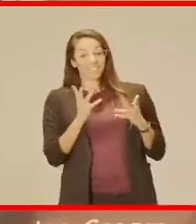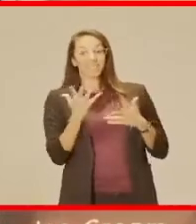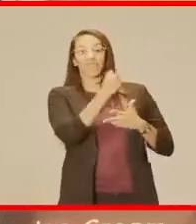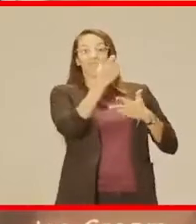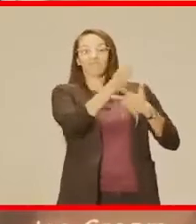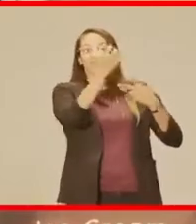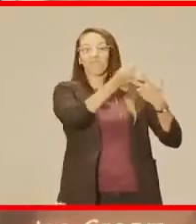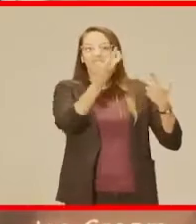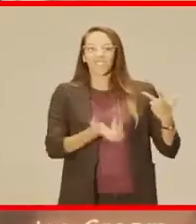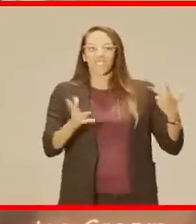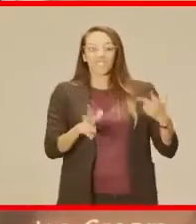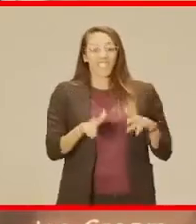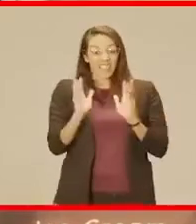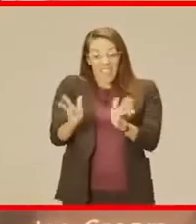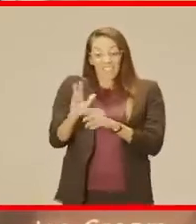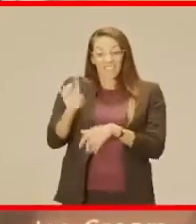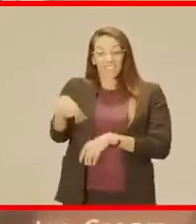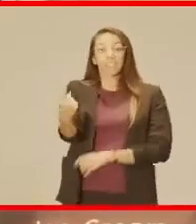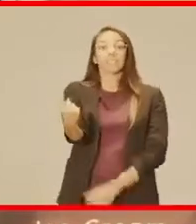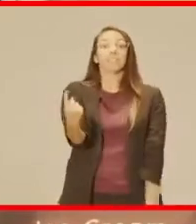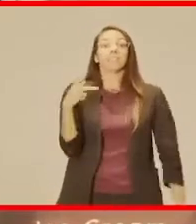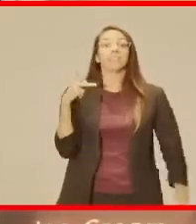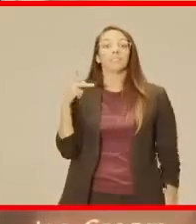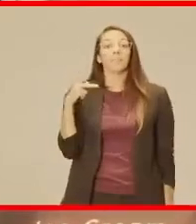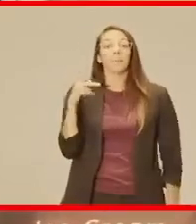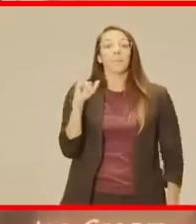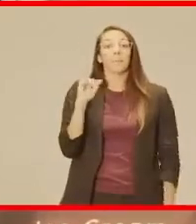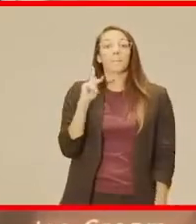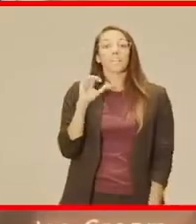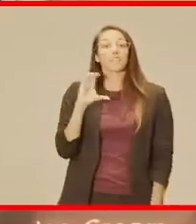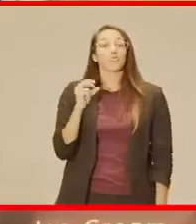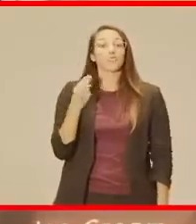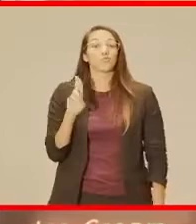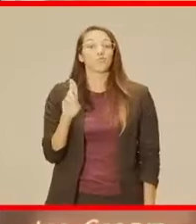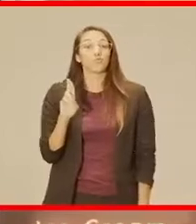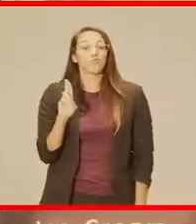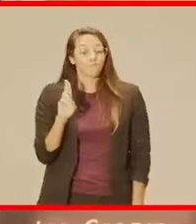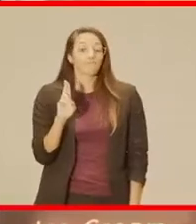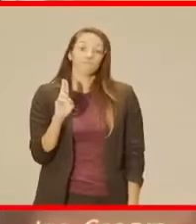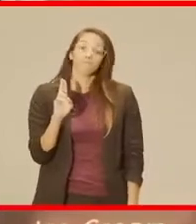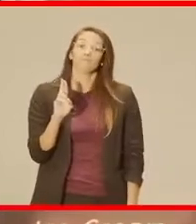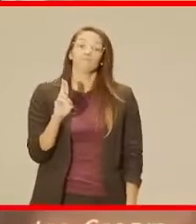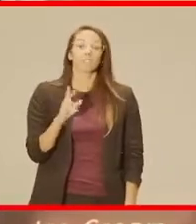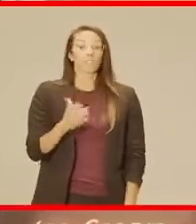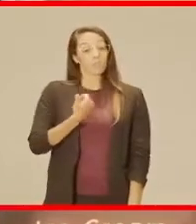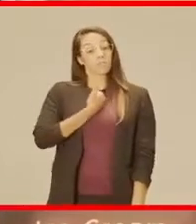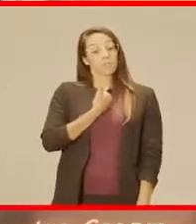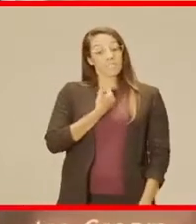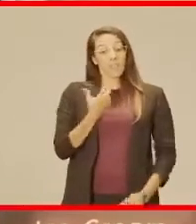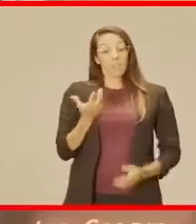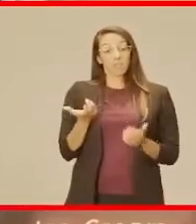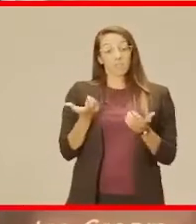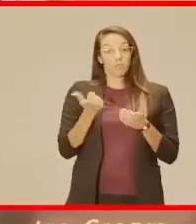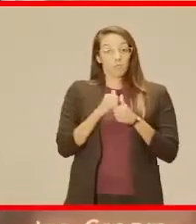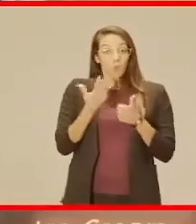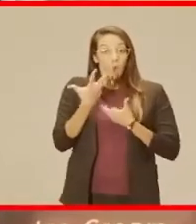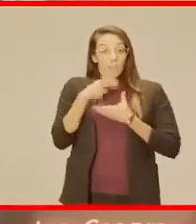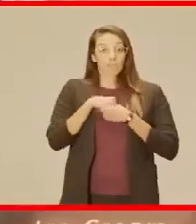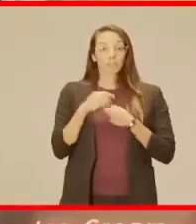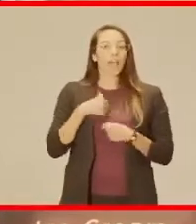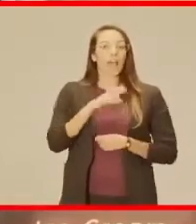Absolutely. And see, you know, as a kid with autism, I was never a morning